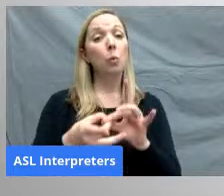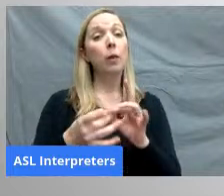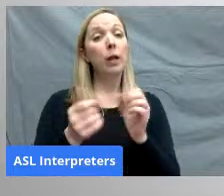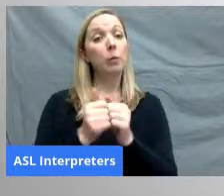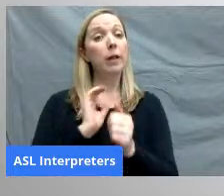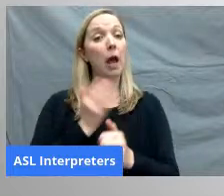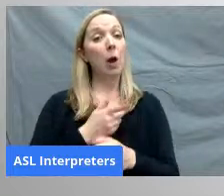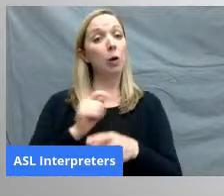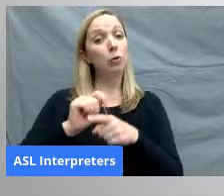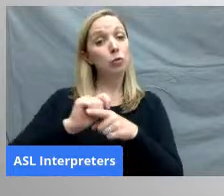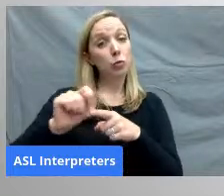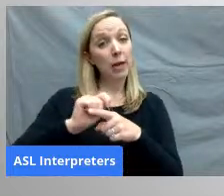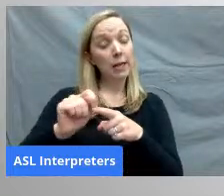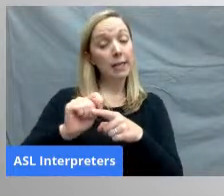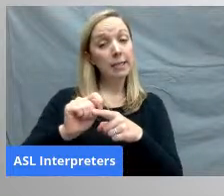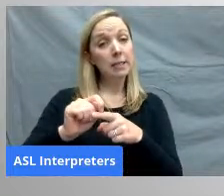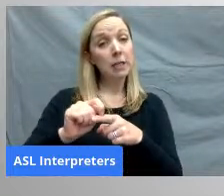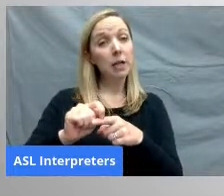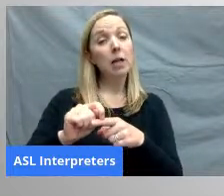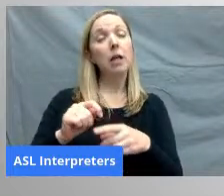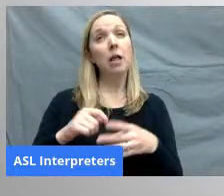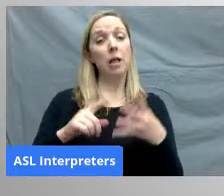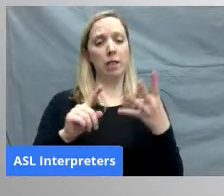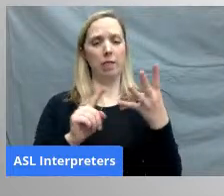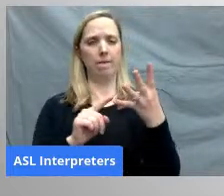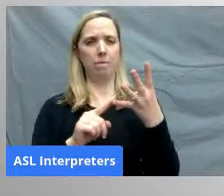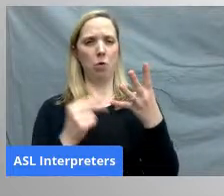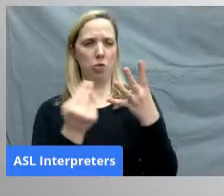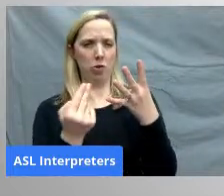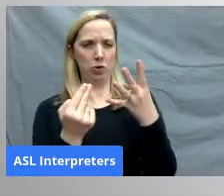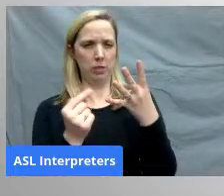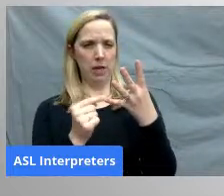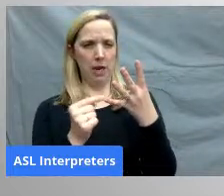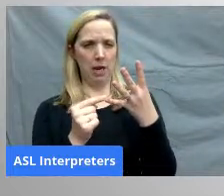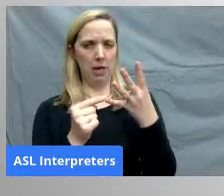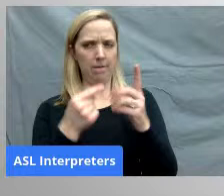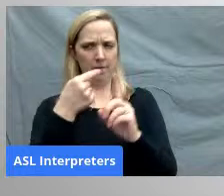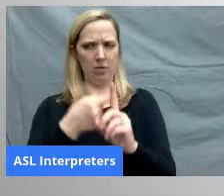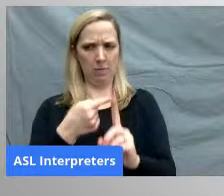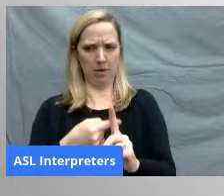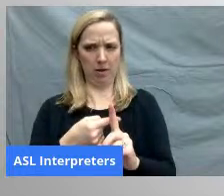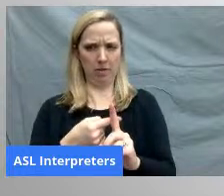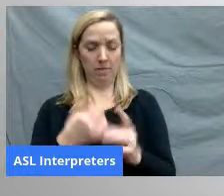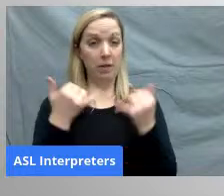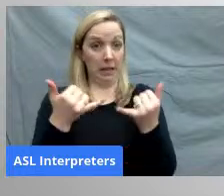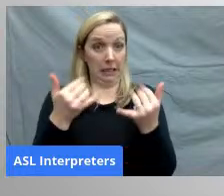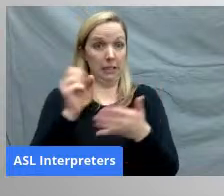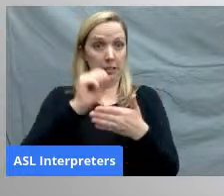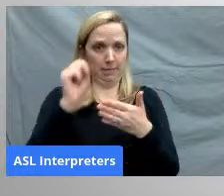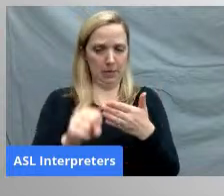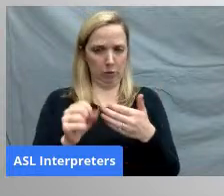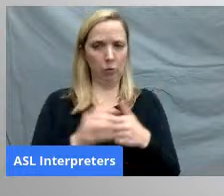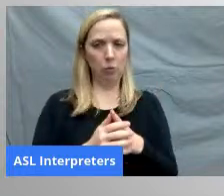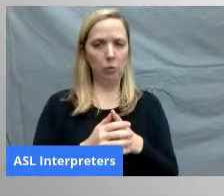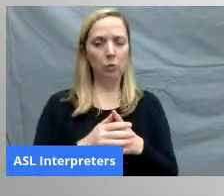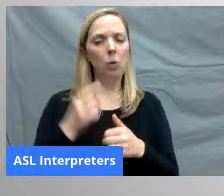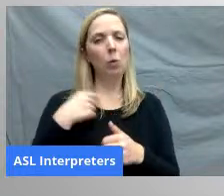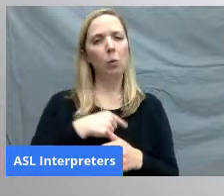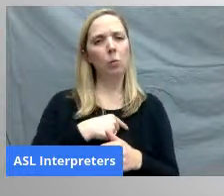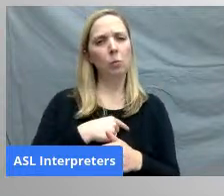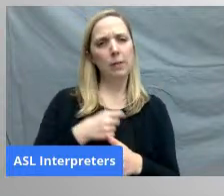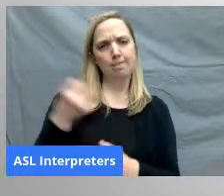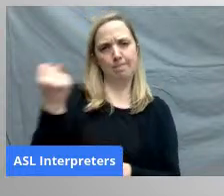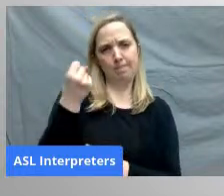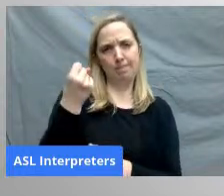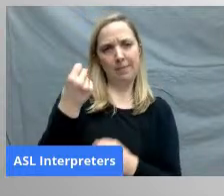4th Thursday of each month, at least for this semester, will be, we've set aside for training.